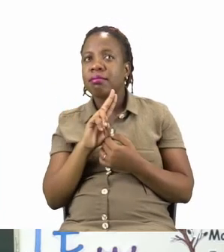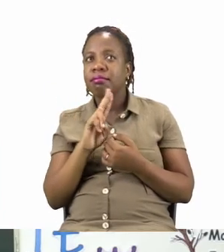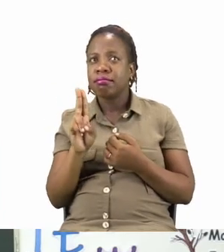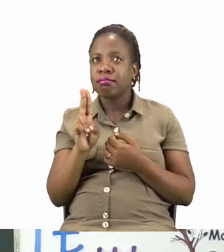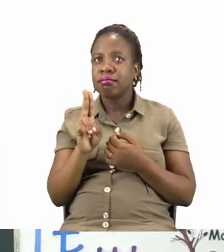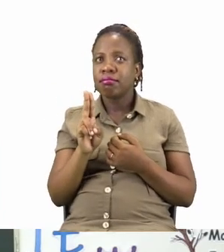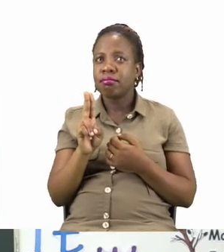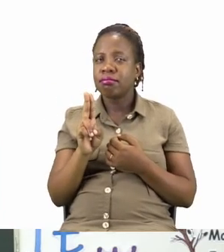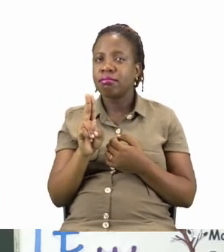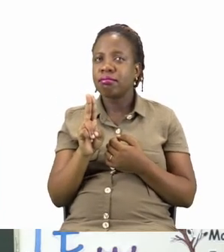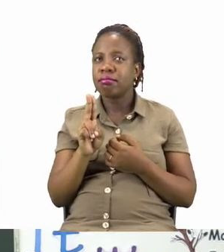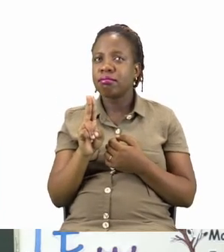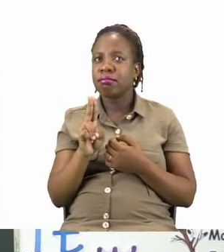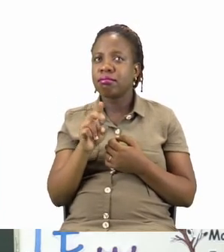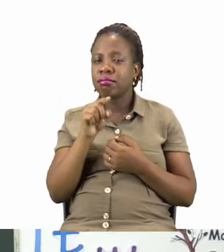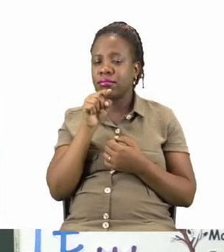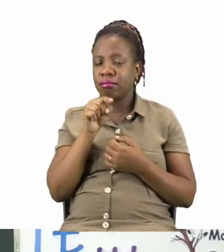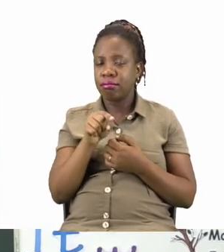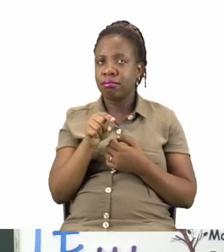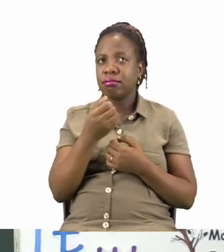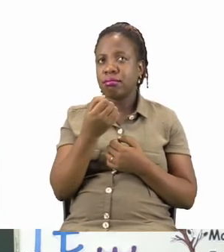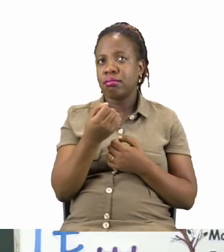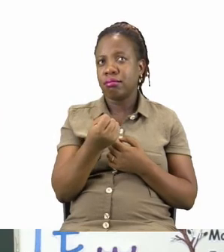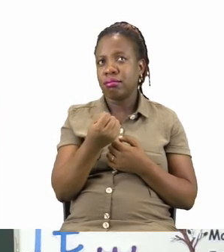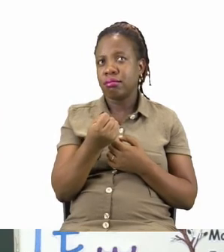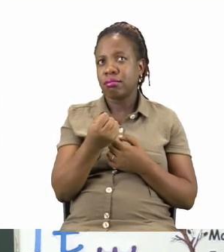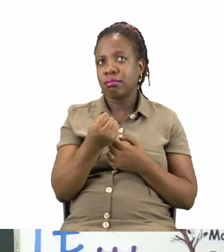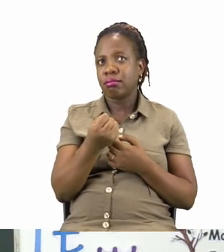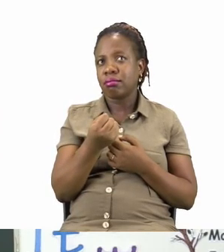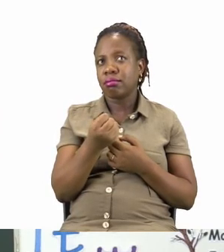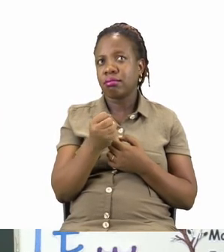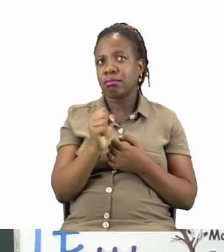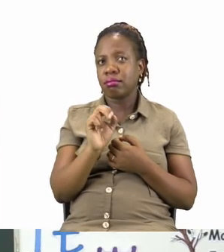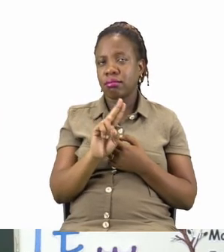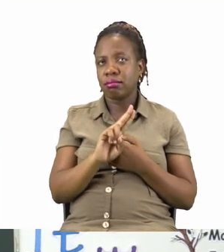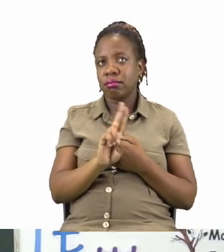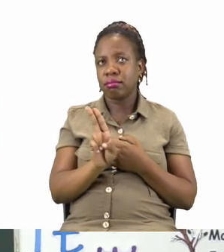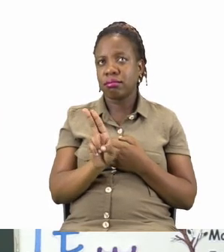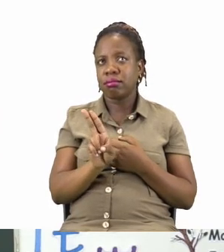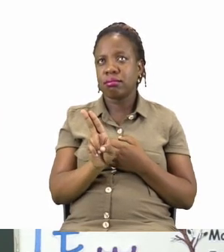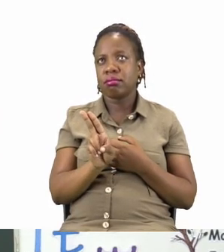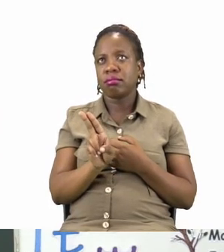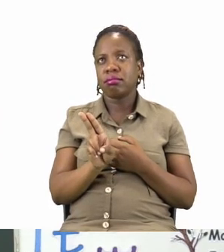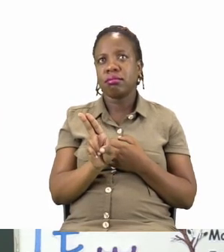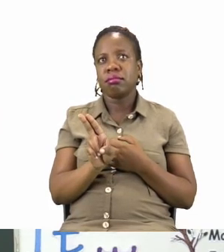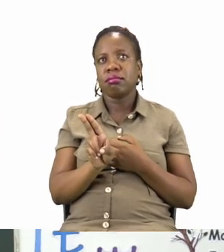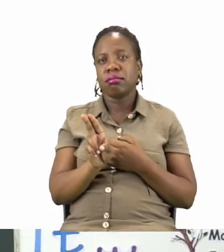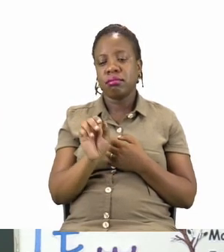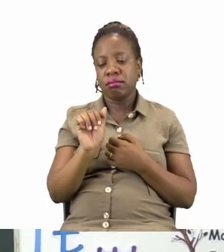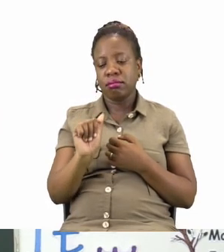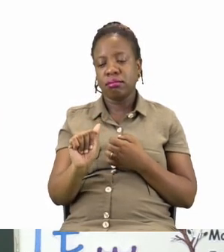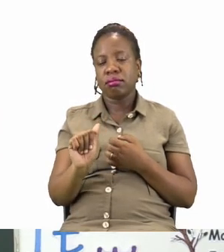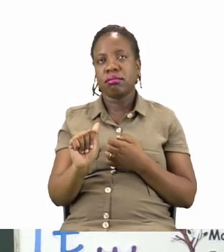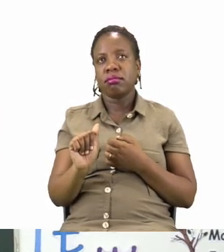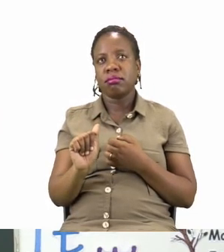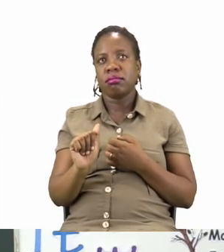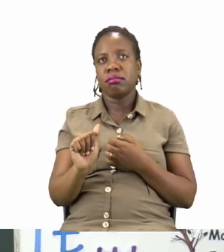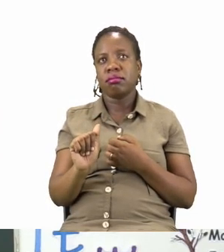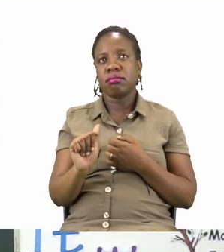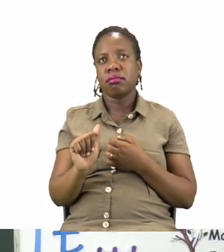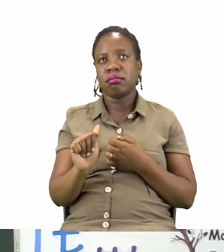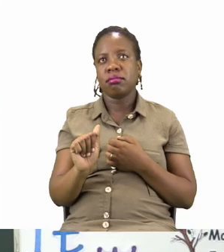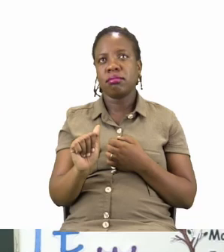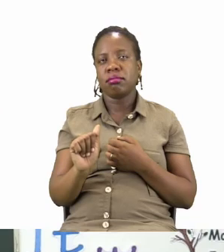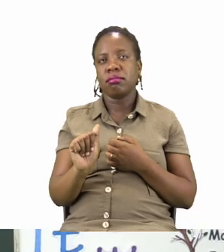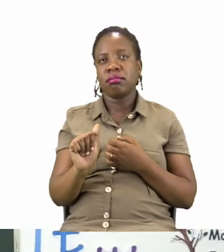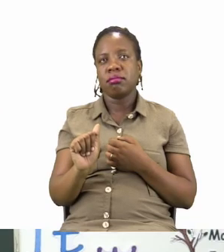letter H in the, oh yes, here we have the letter H. Do we have an A? Yes, we have